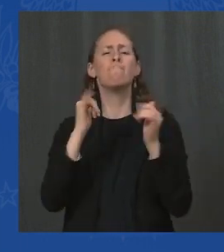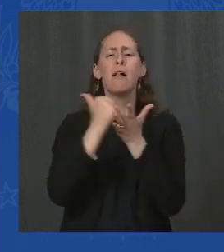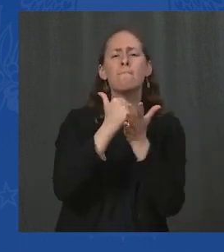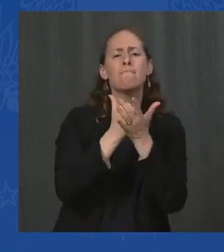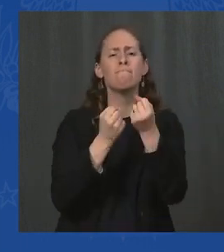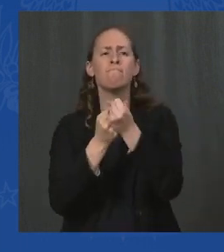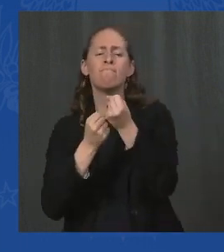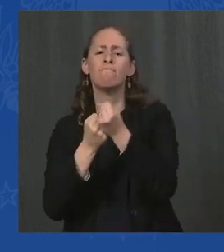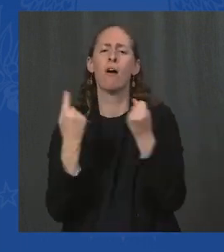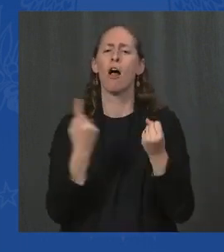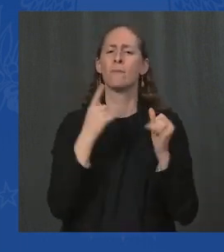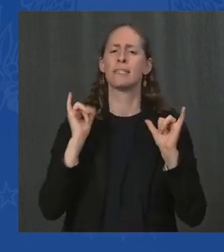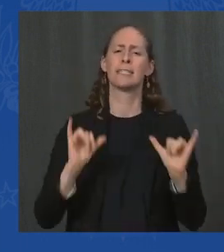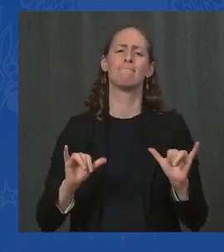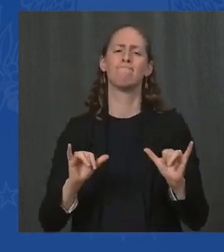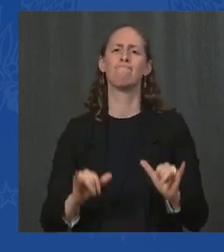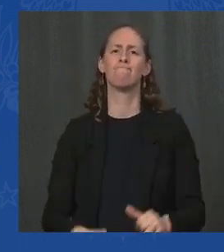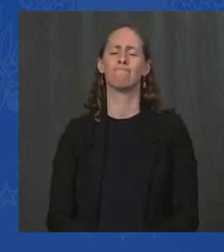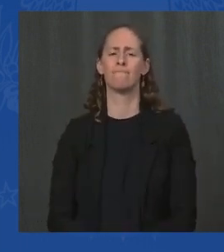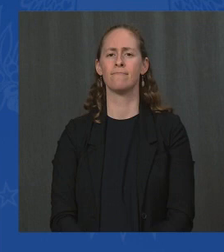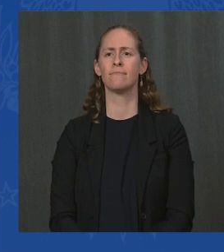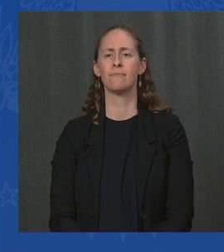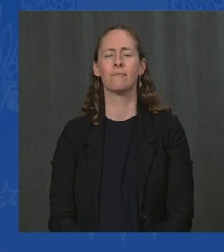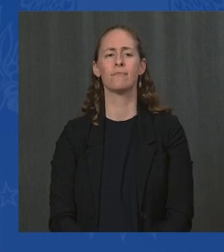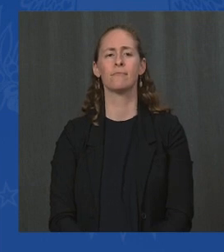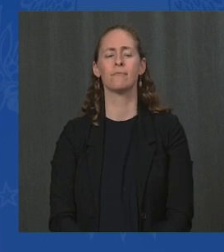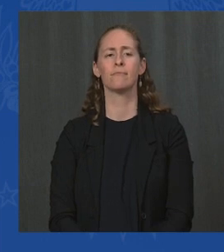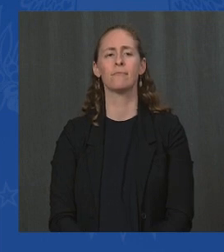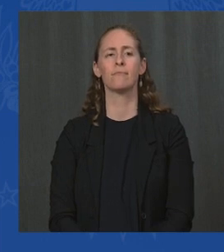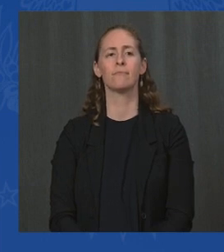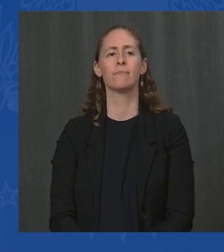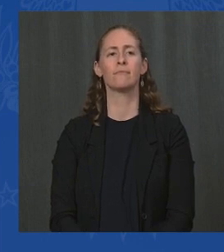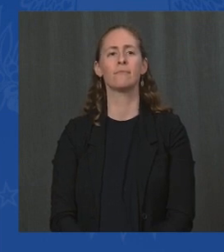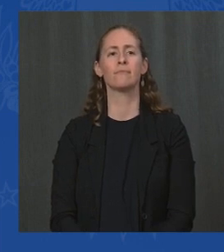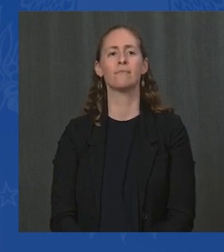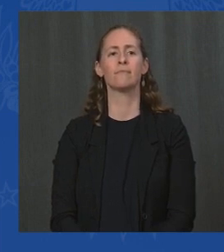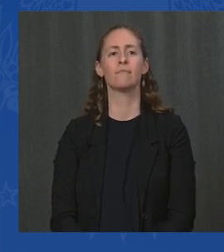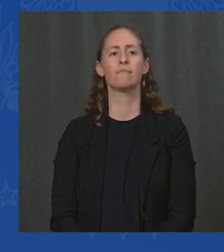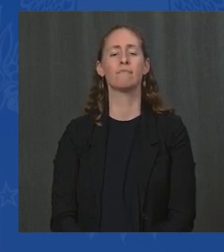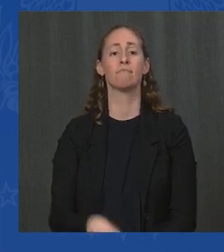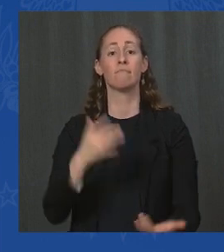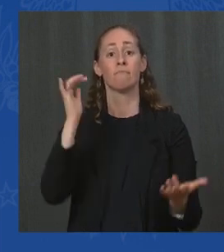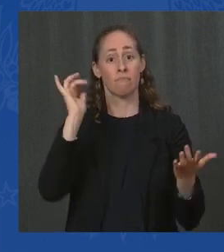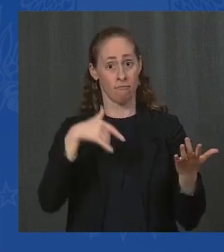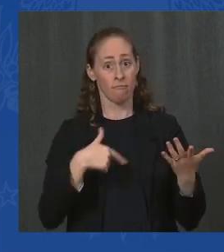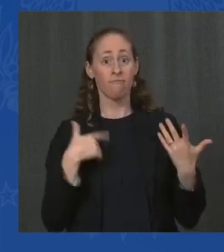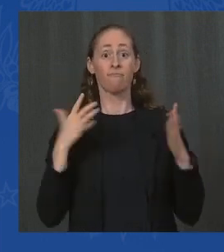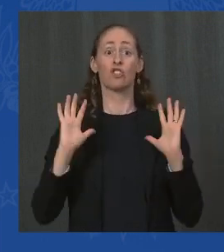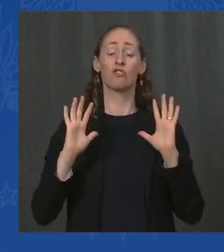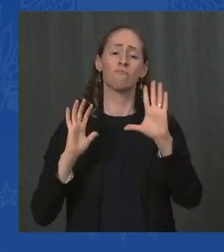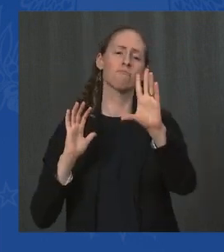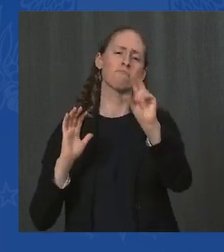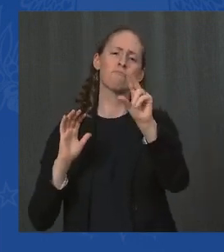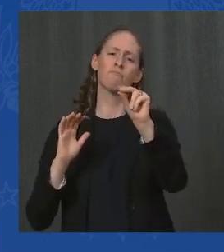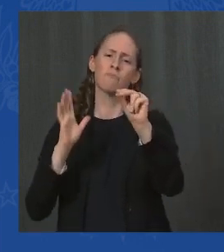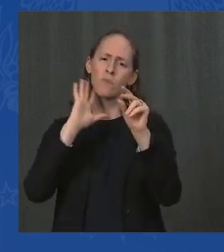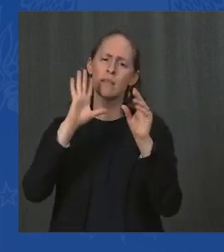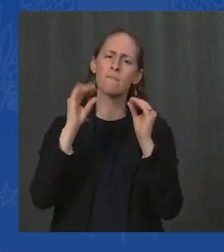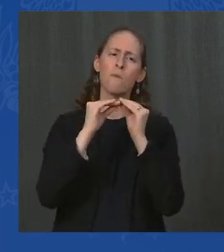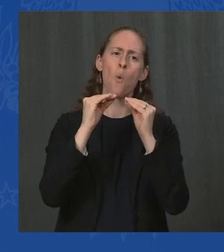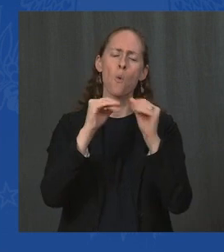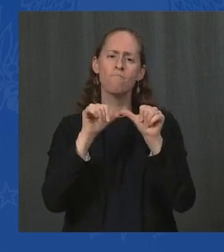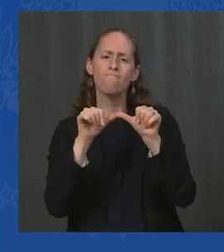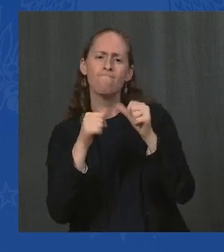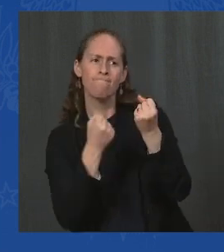risk. We're far from done. For now, I urge all Americans